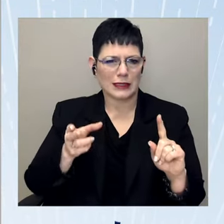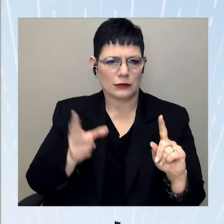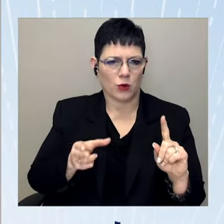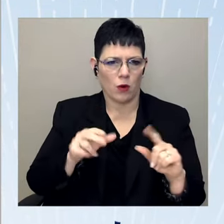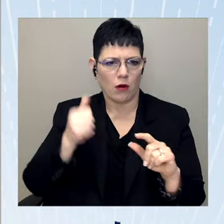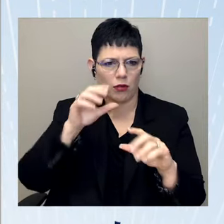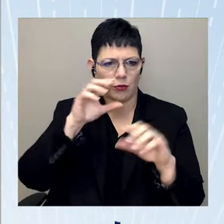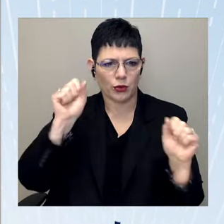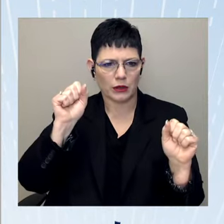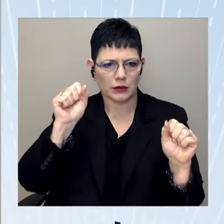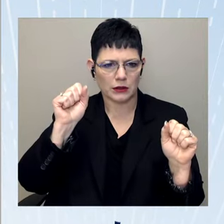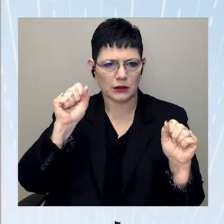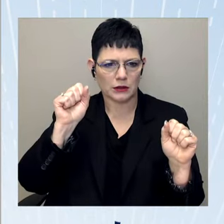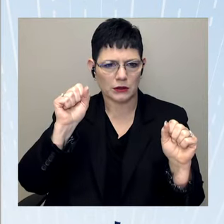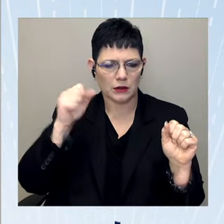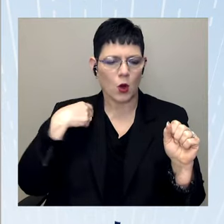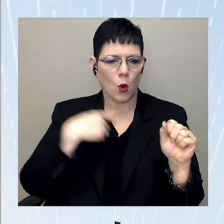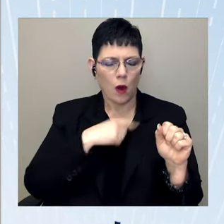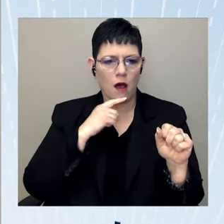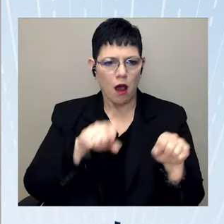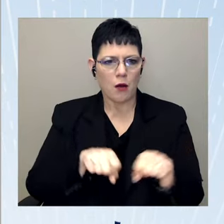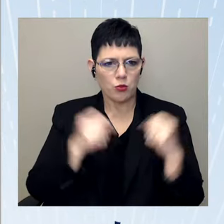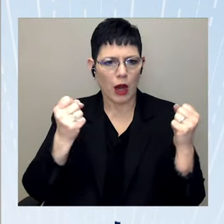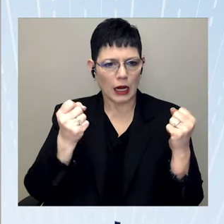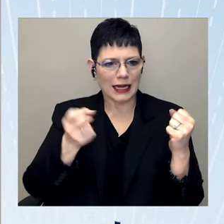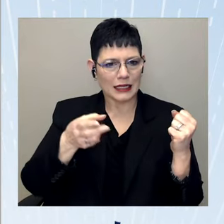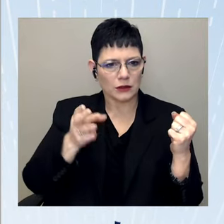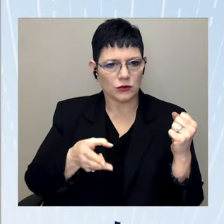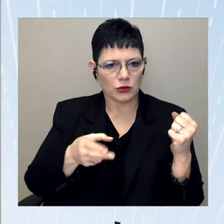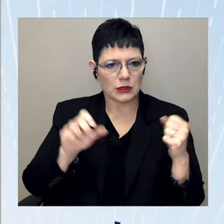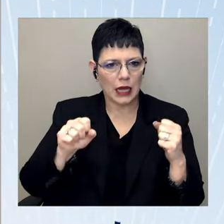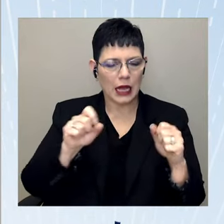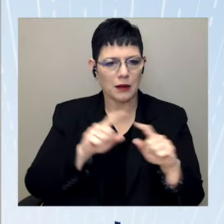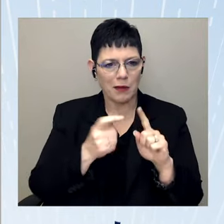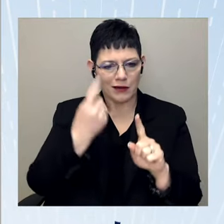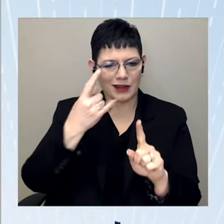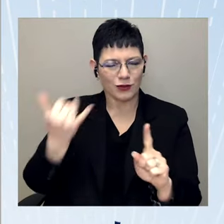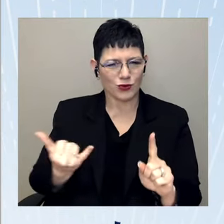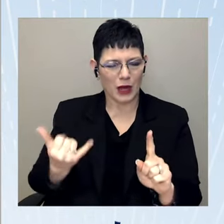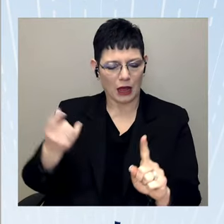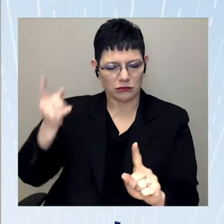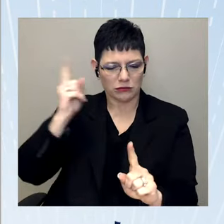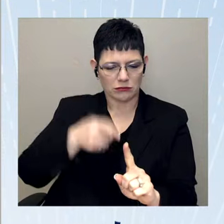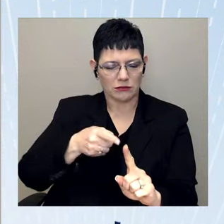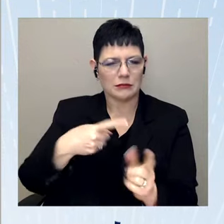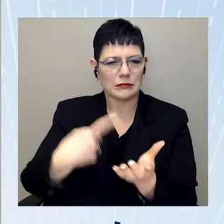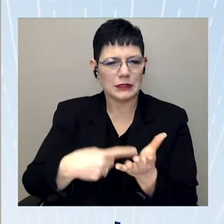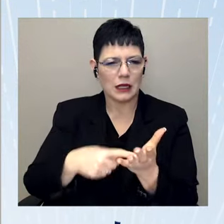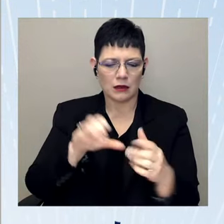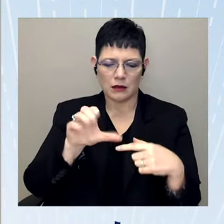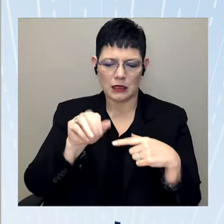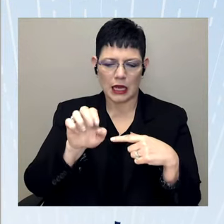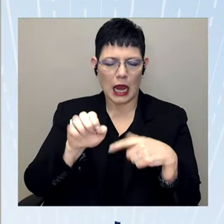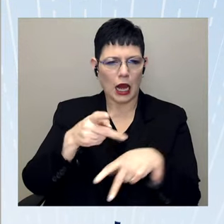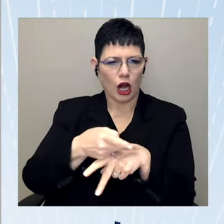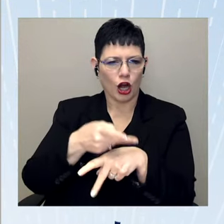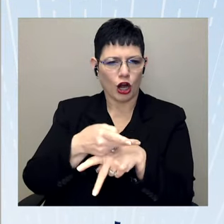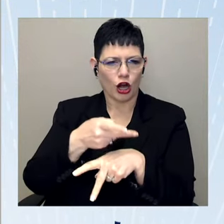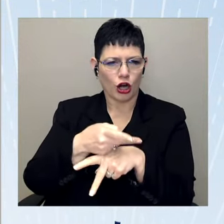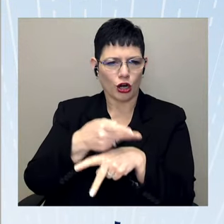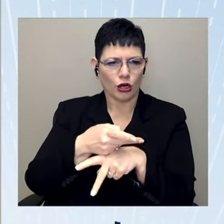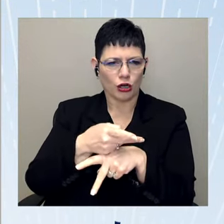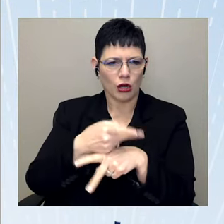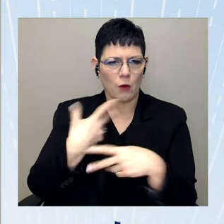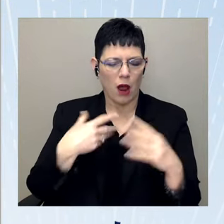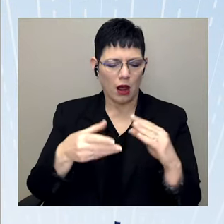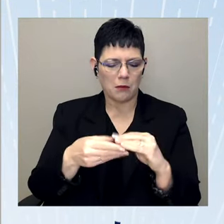are breaking records. But we're here to talk specifically about care. And so let me just mention a few of the